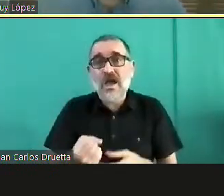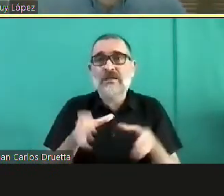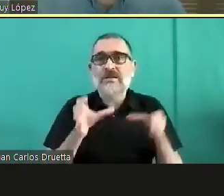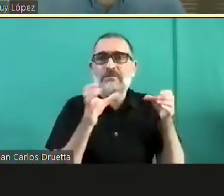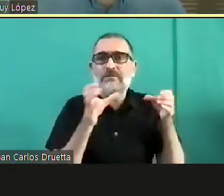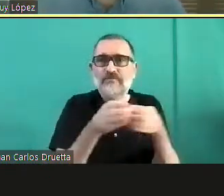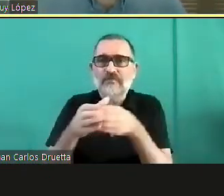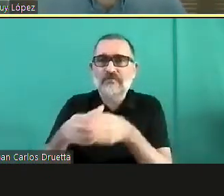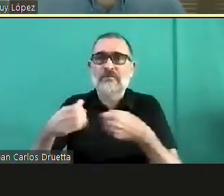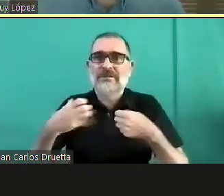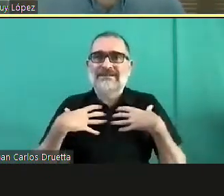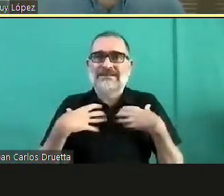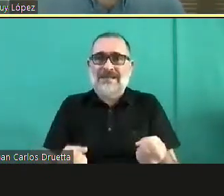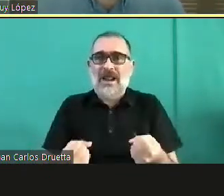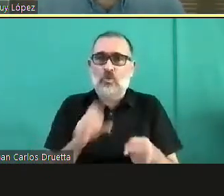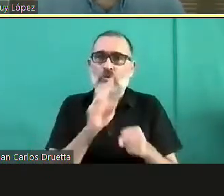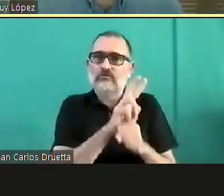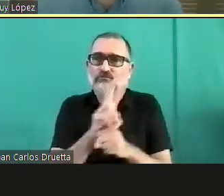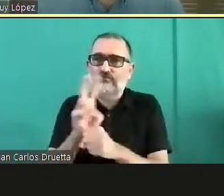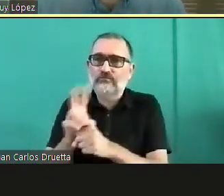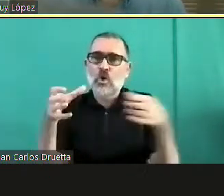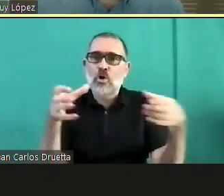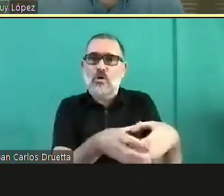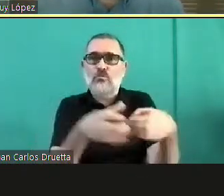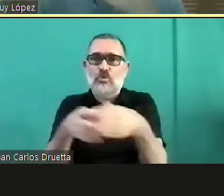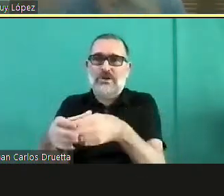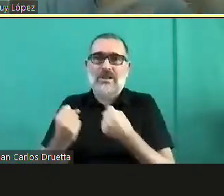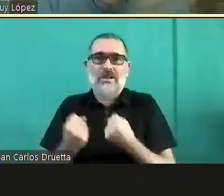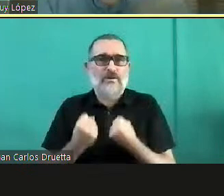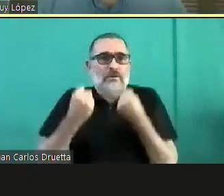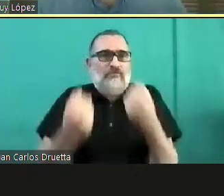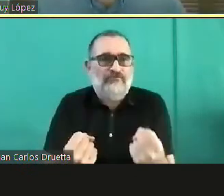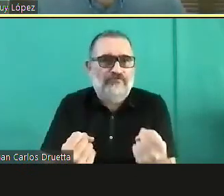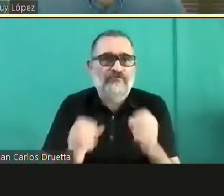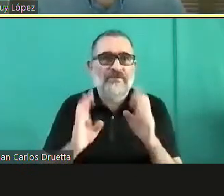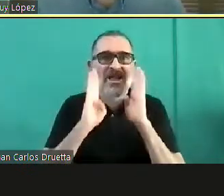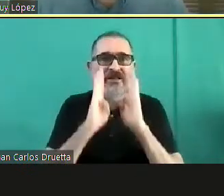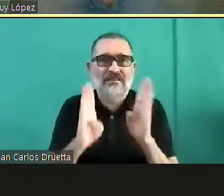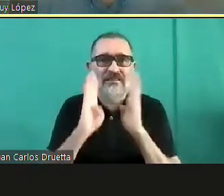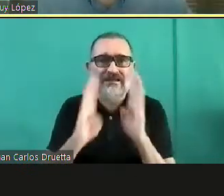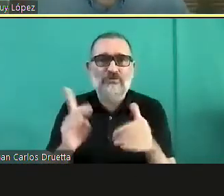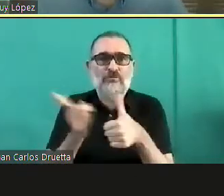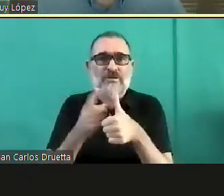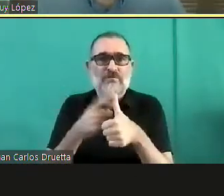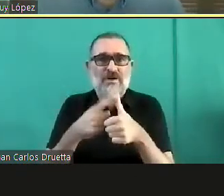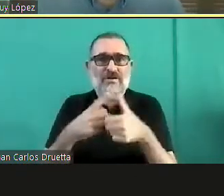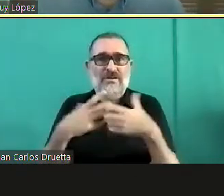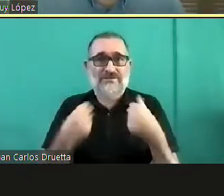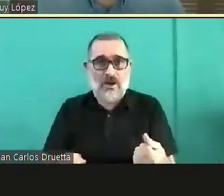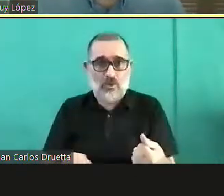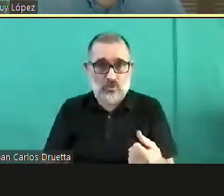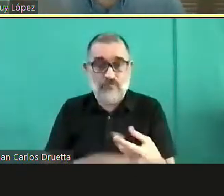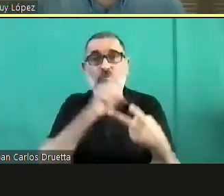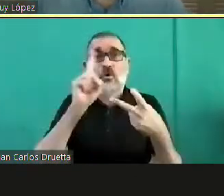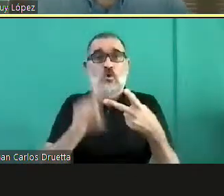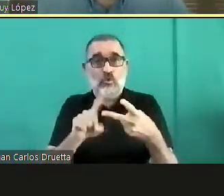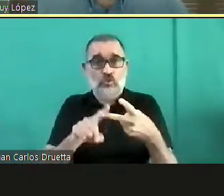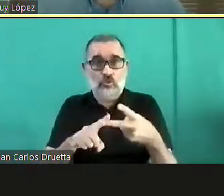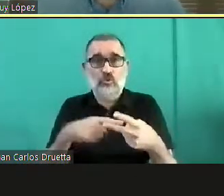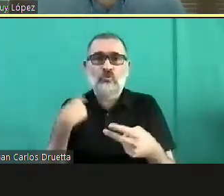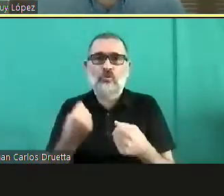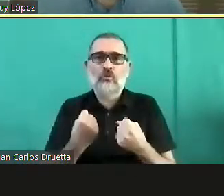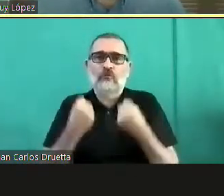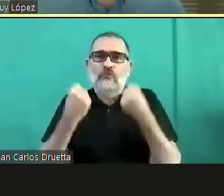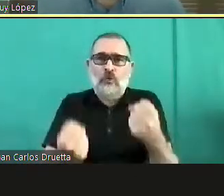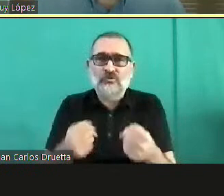fragmented. There are people who have the right to the national health system, those who have right to the IMSS and the public health system,